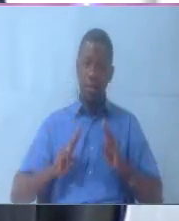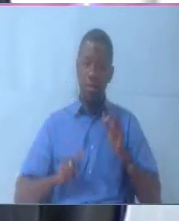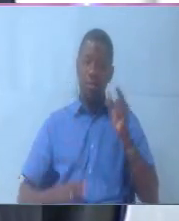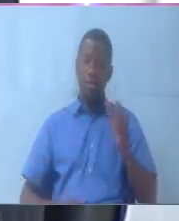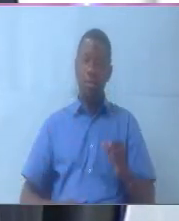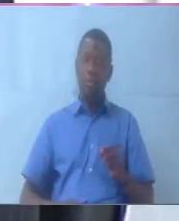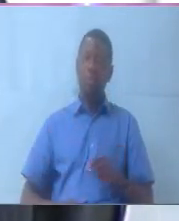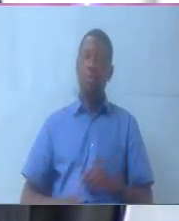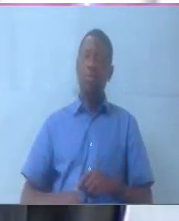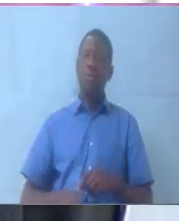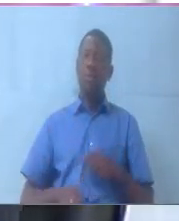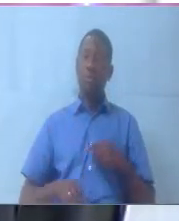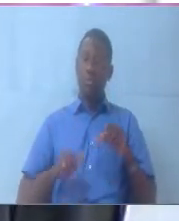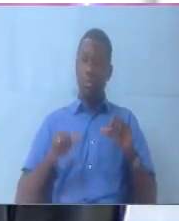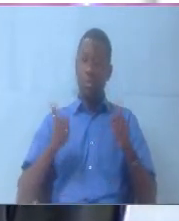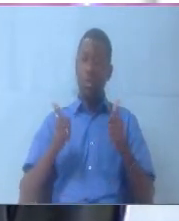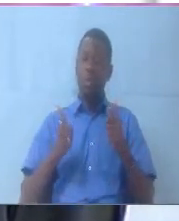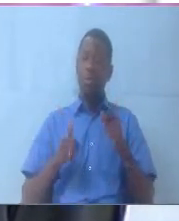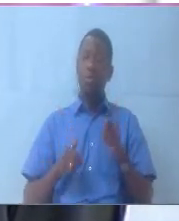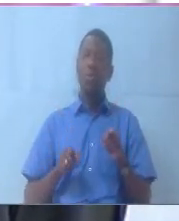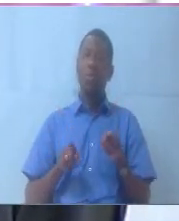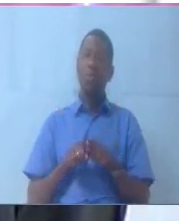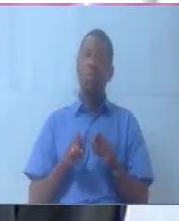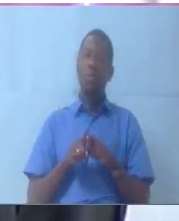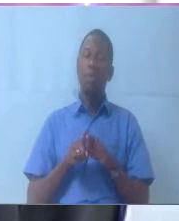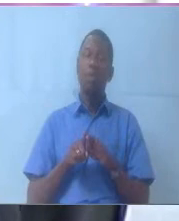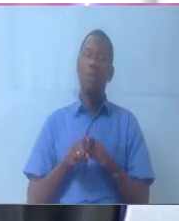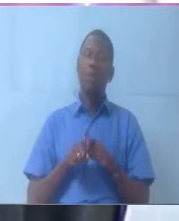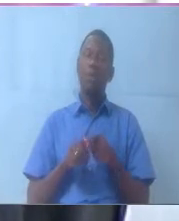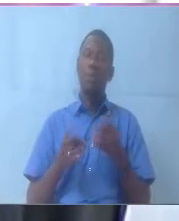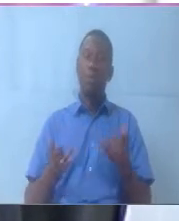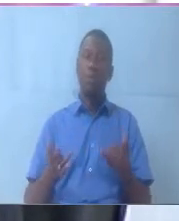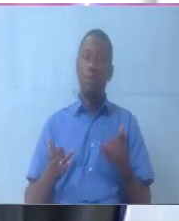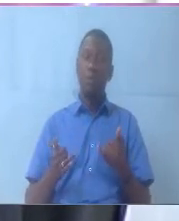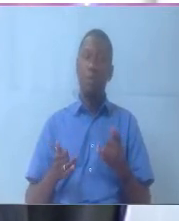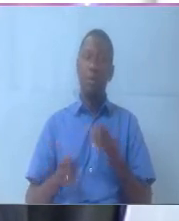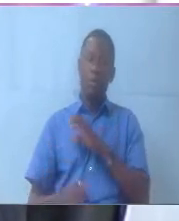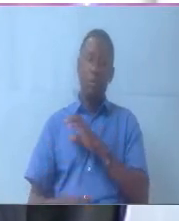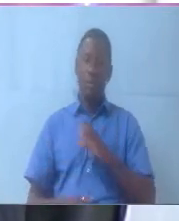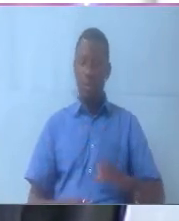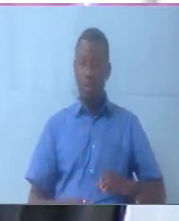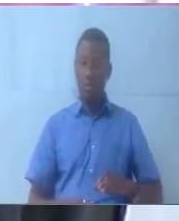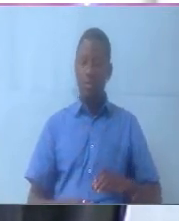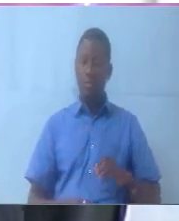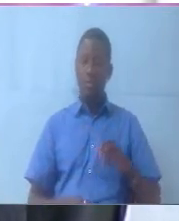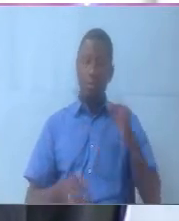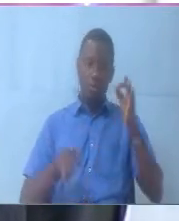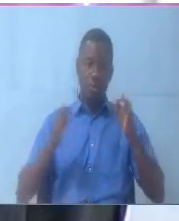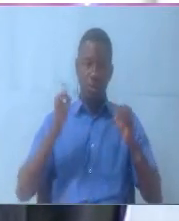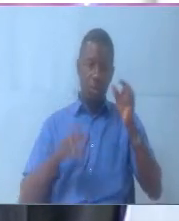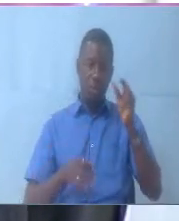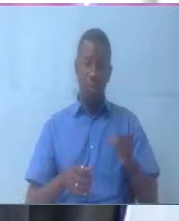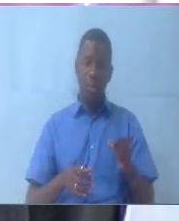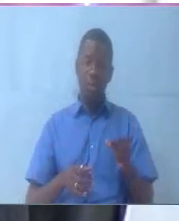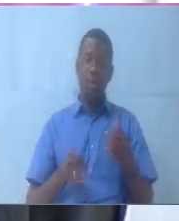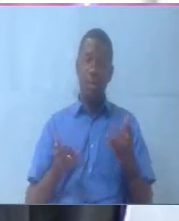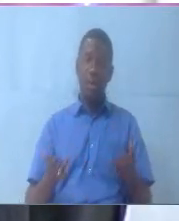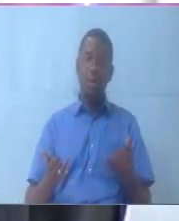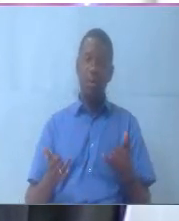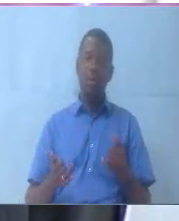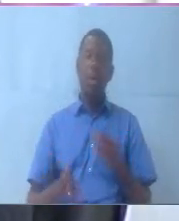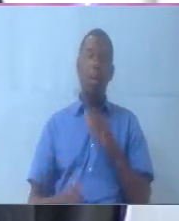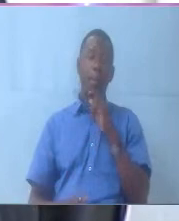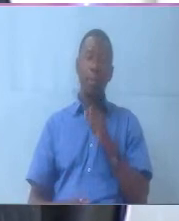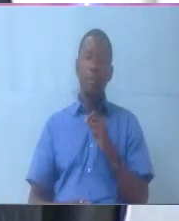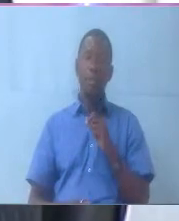the present Chief Justice, Honorable Justice Hassan B. Jallow. Ka follow mo la me yalon ko nyintembe wala former Chief